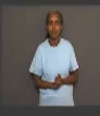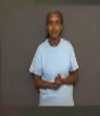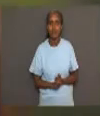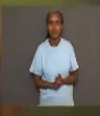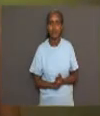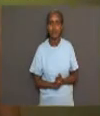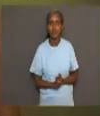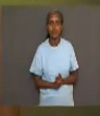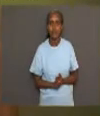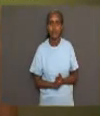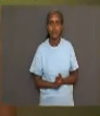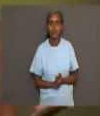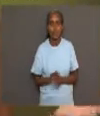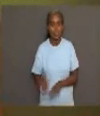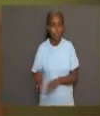6.